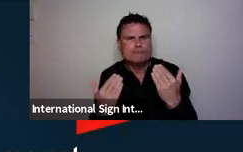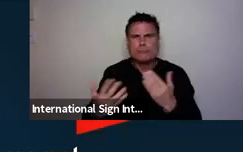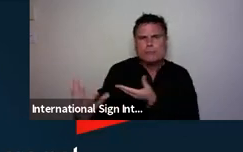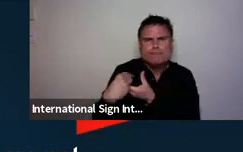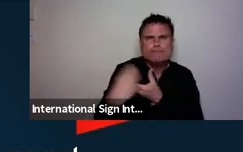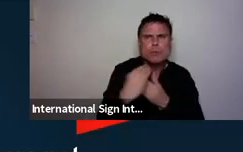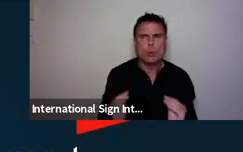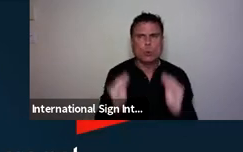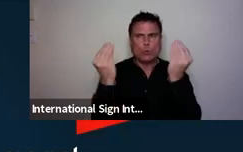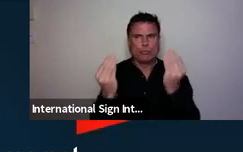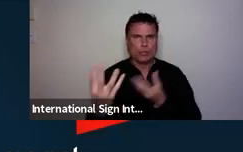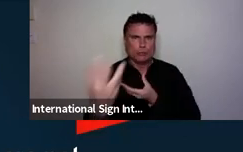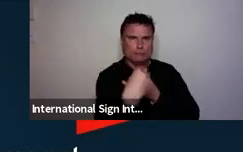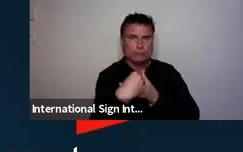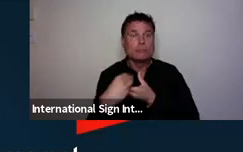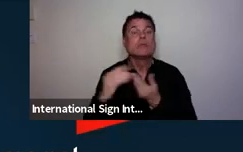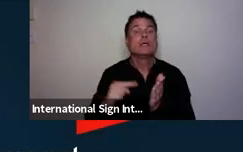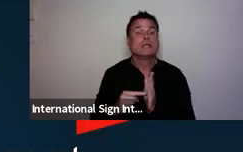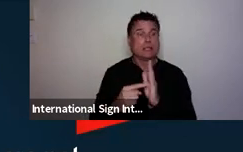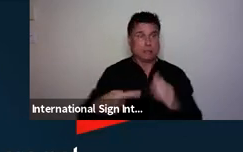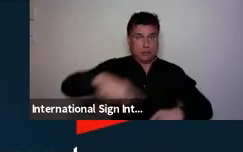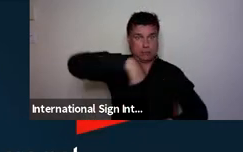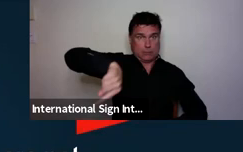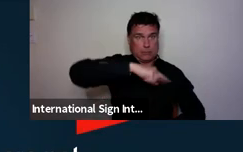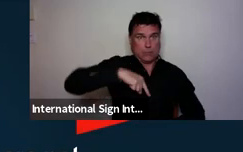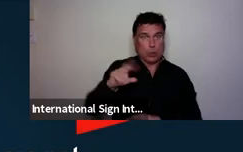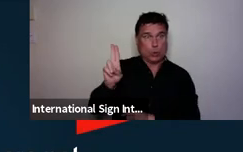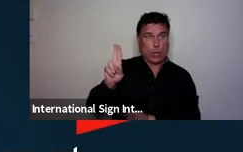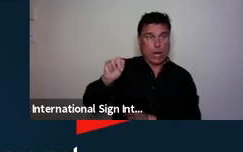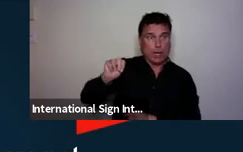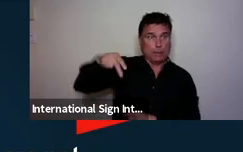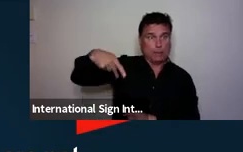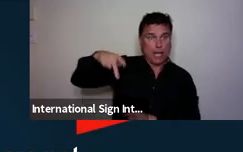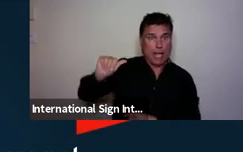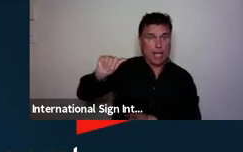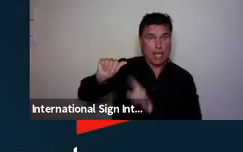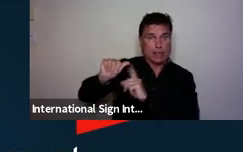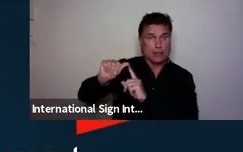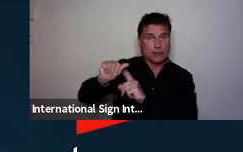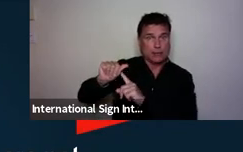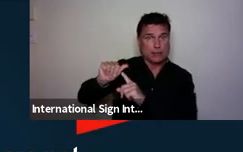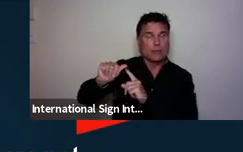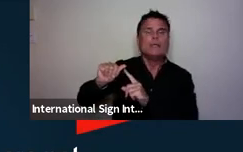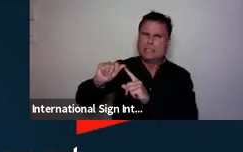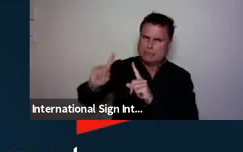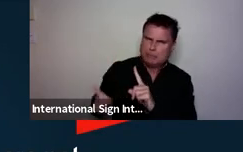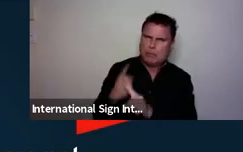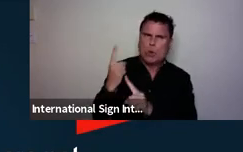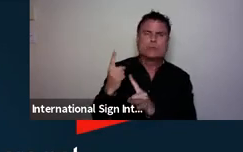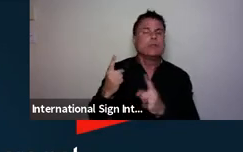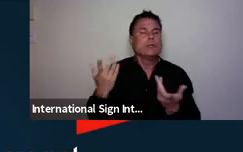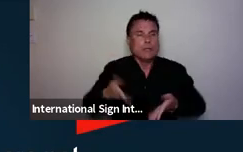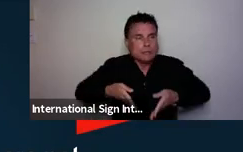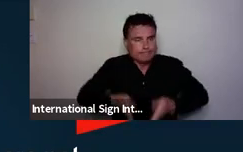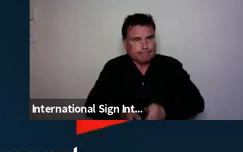UN Population Fund, what's essential is that sexual and reproductive health and rights information, education and